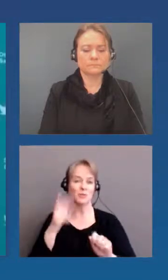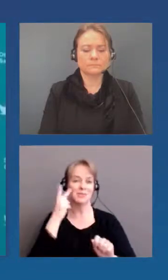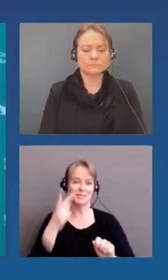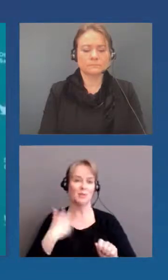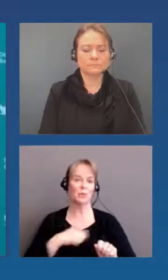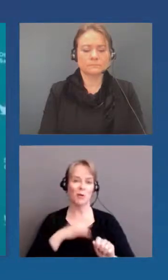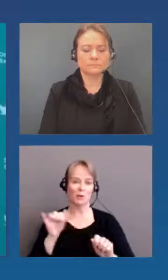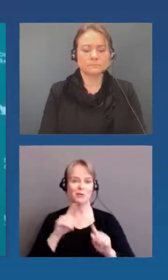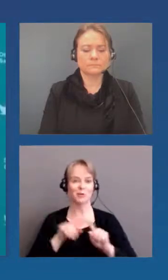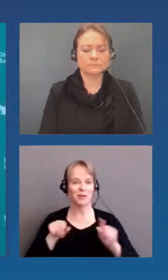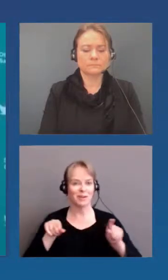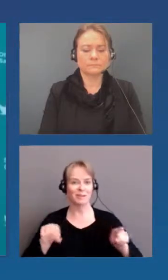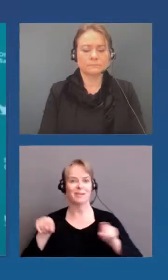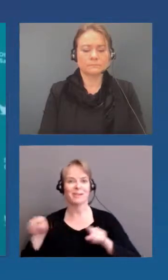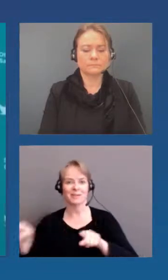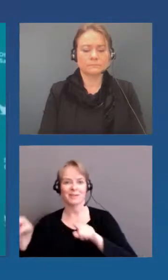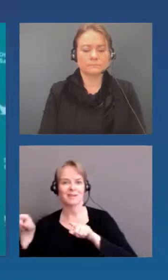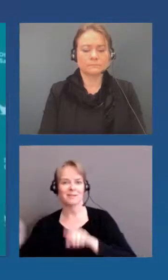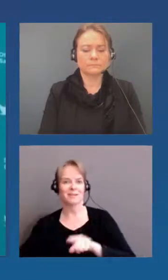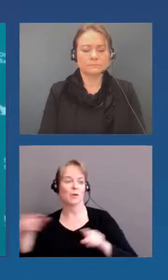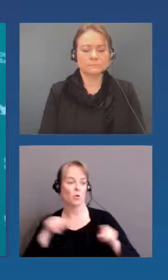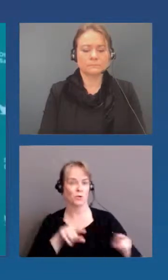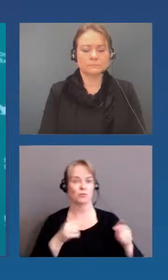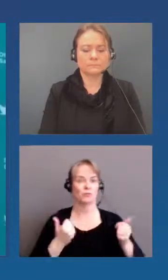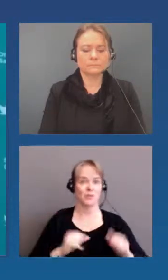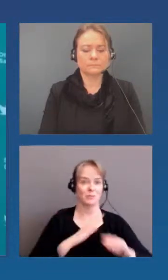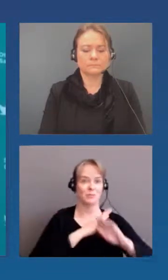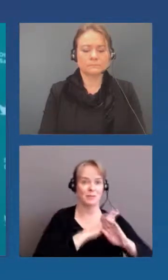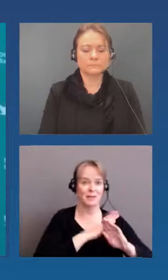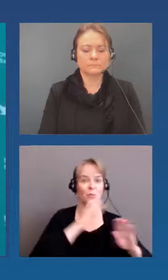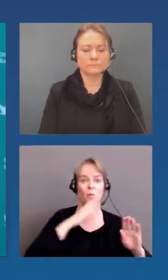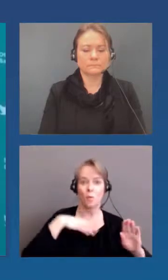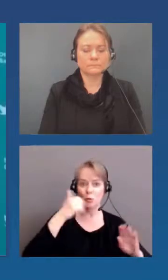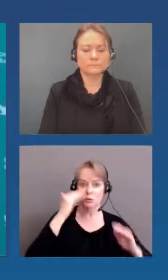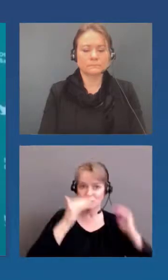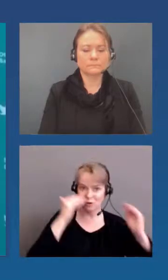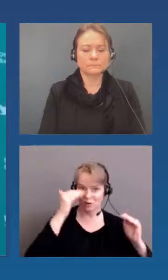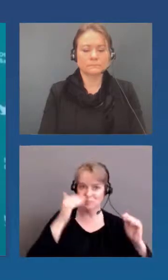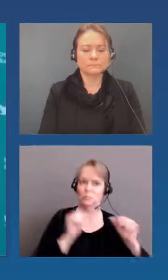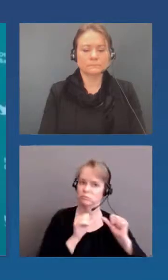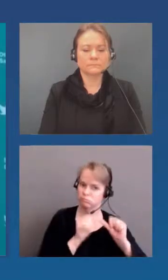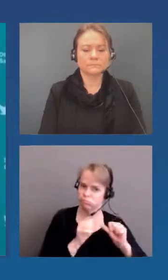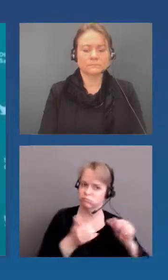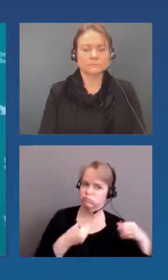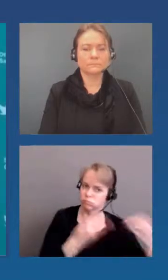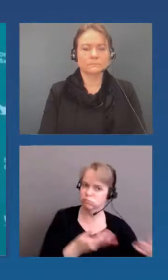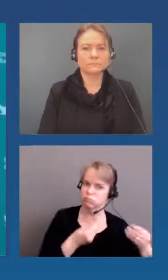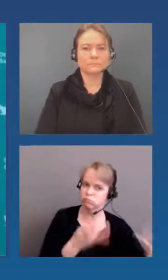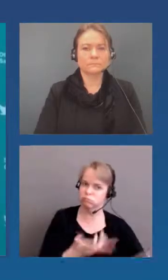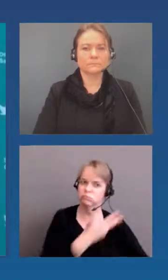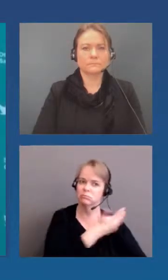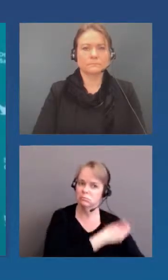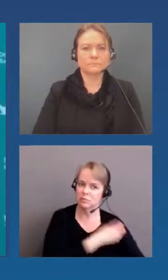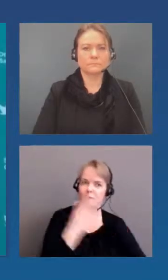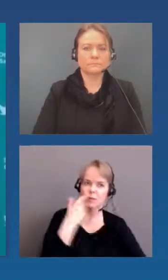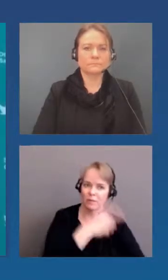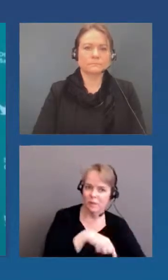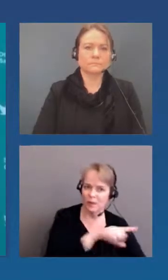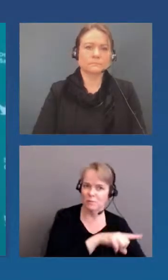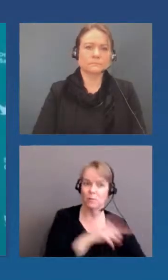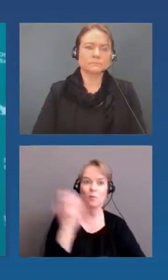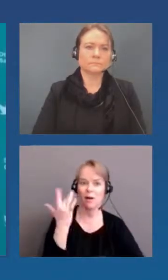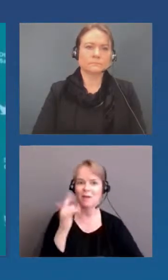with protecting older adults in the community. So we know we need to continue on with people who are most likely to be hospitalized